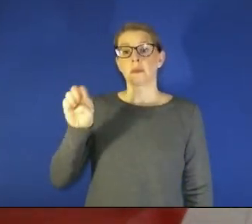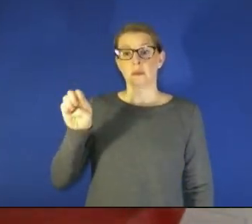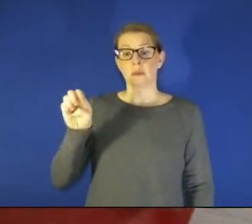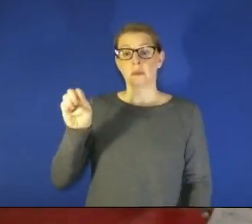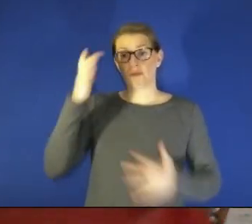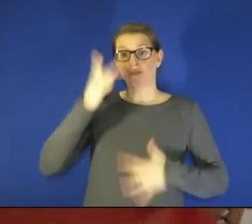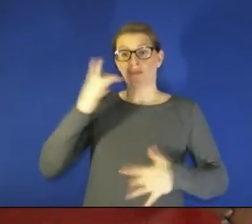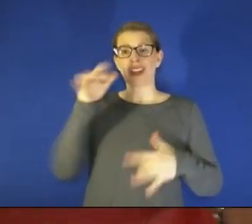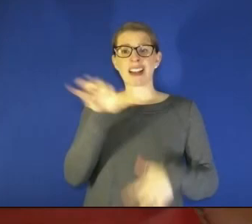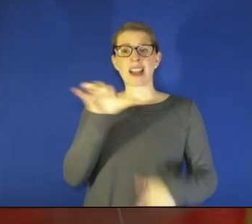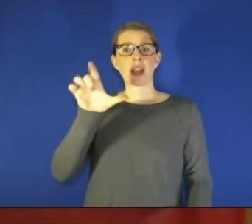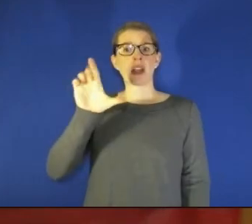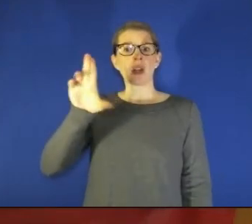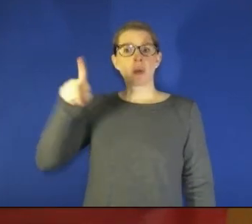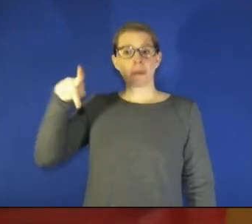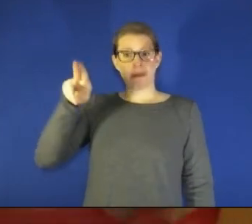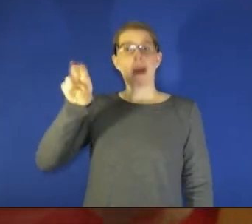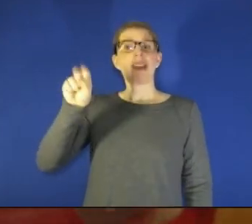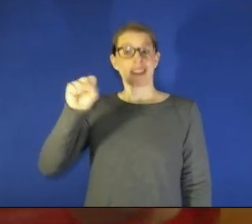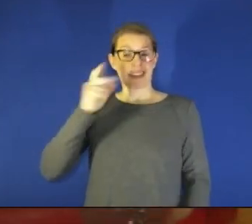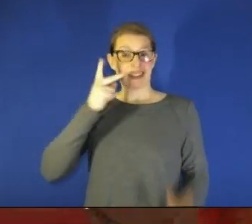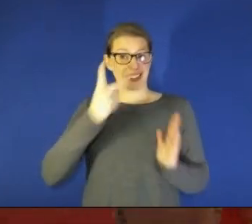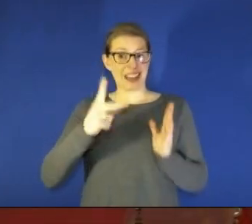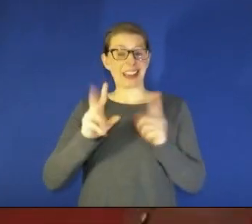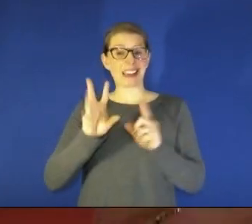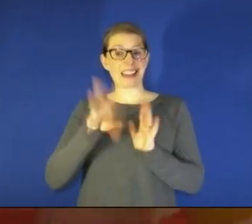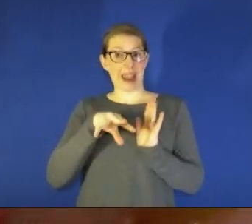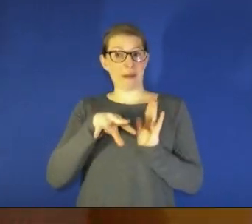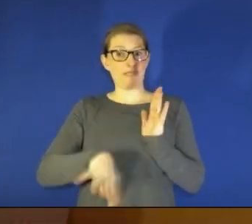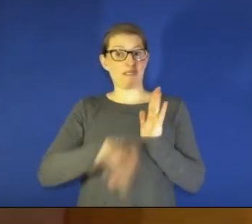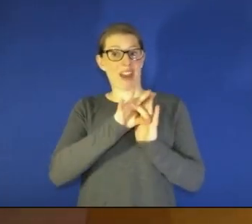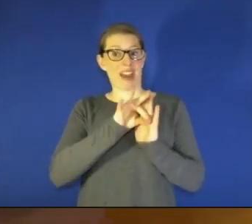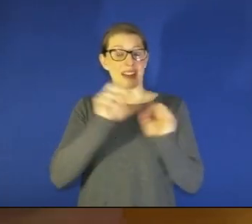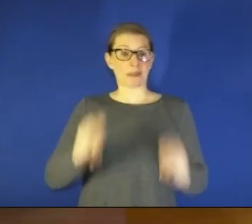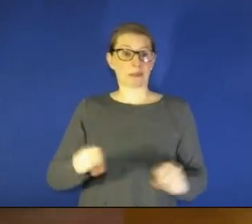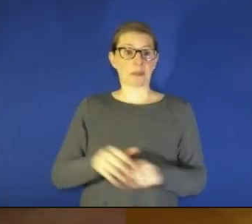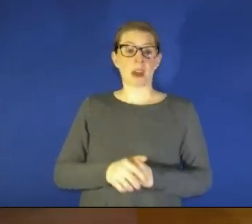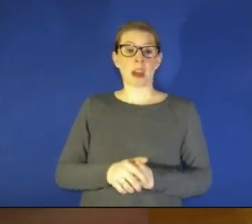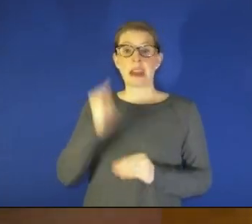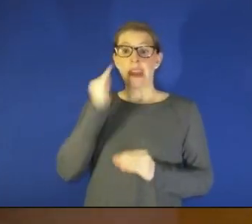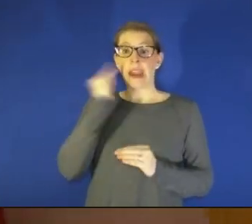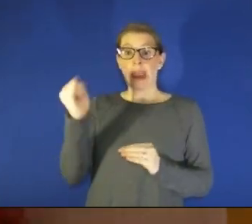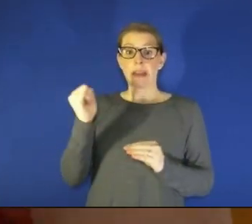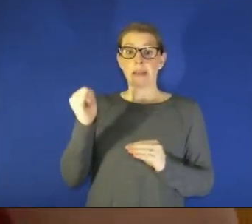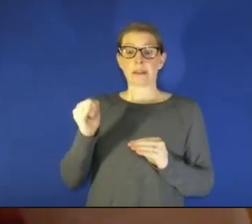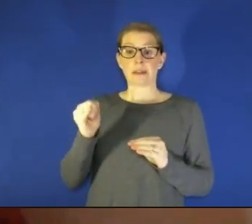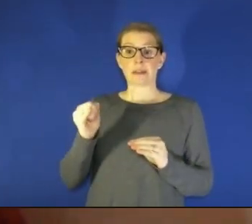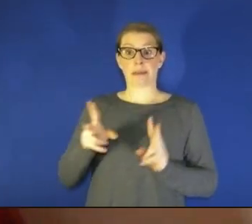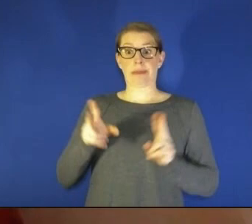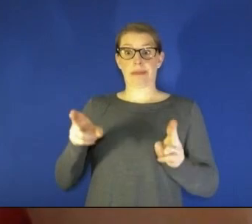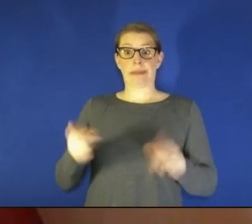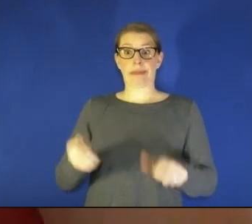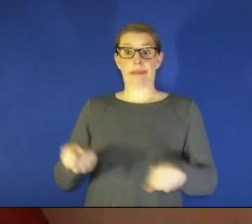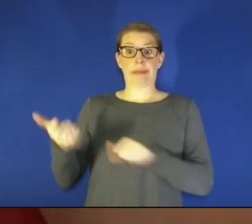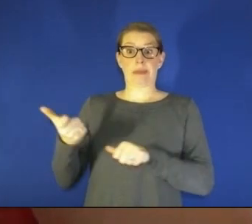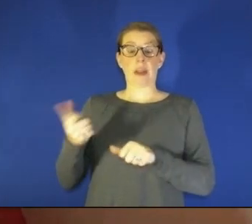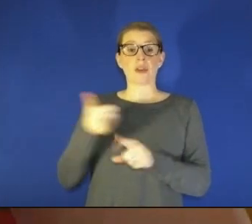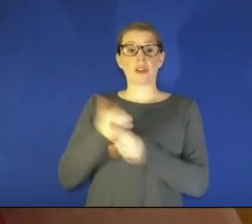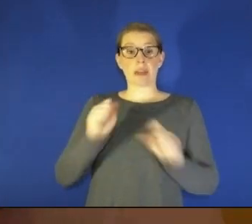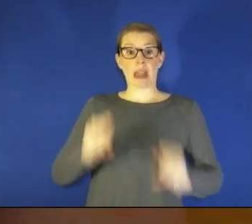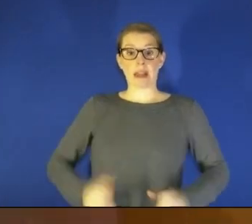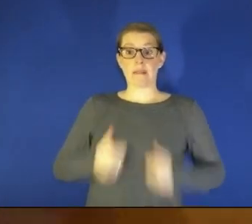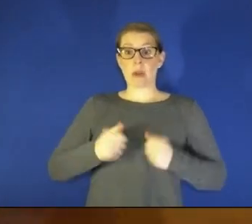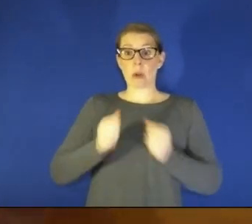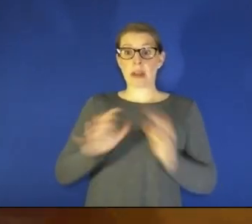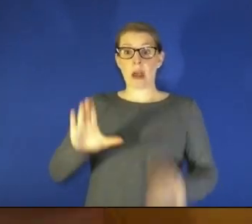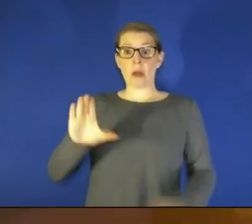yes, we can see those. If someone has to have part of their colon removed, you can live without a colon. How does it change your life